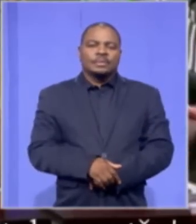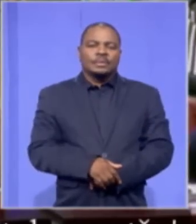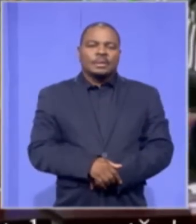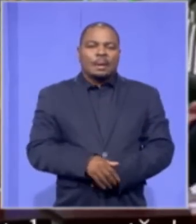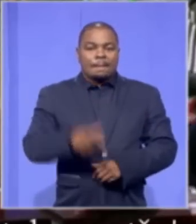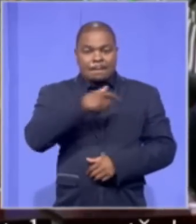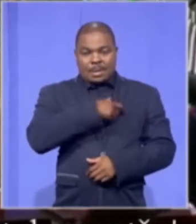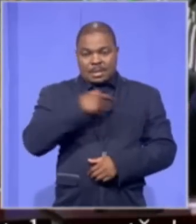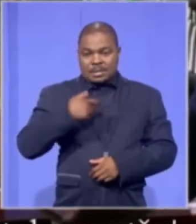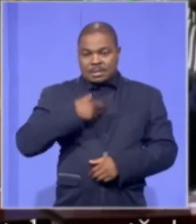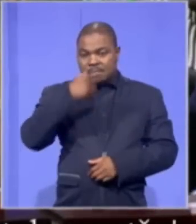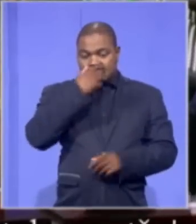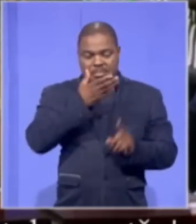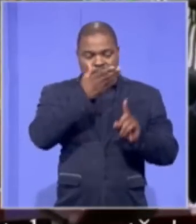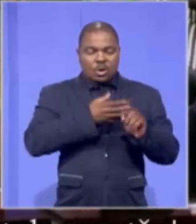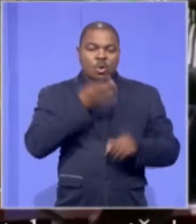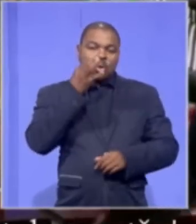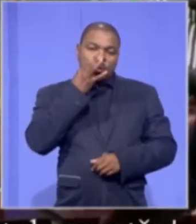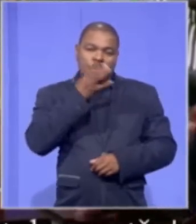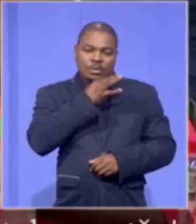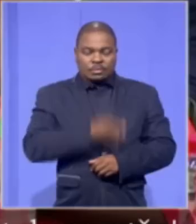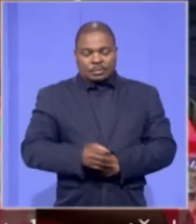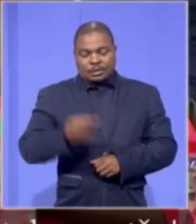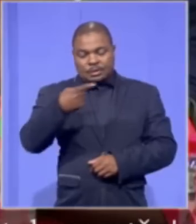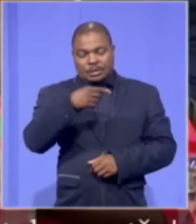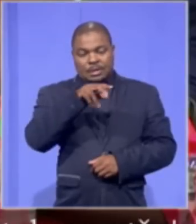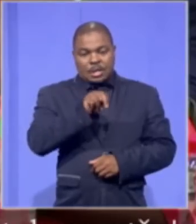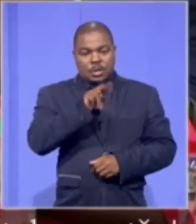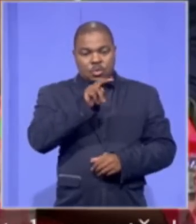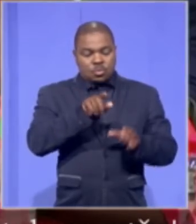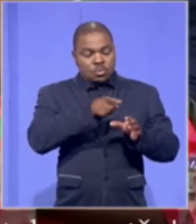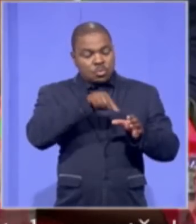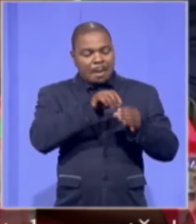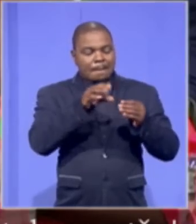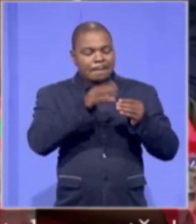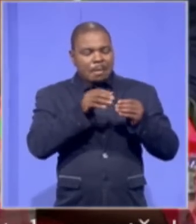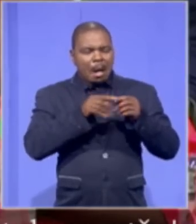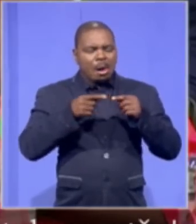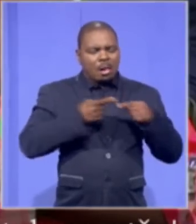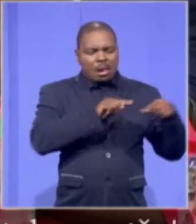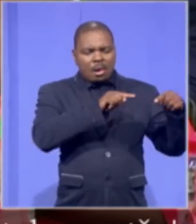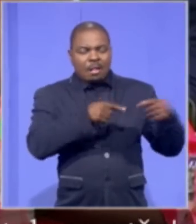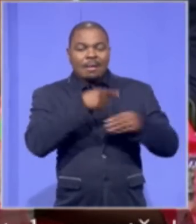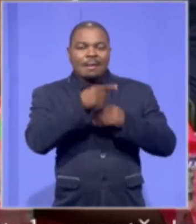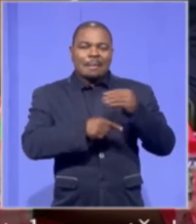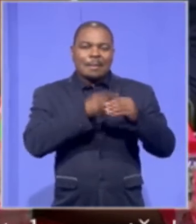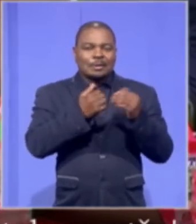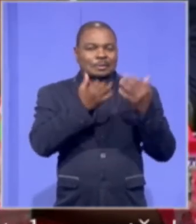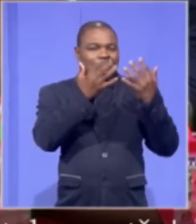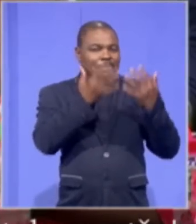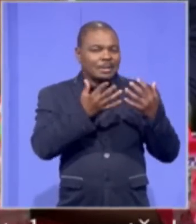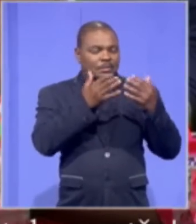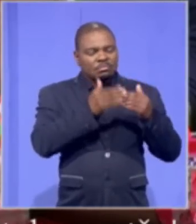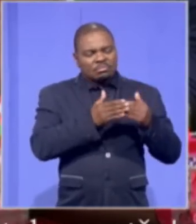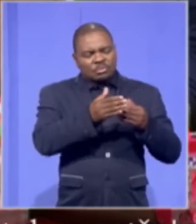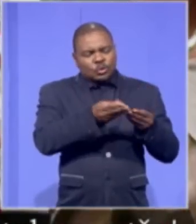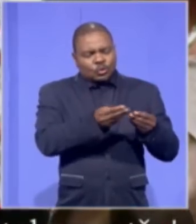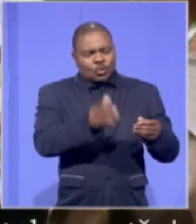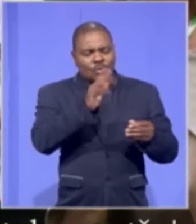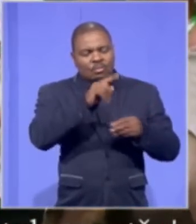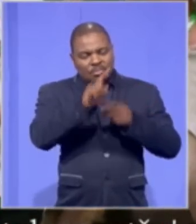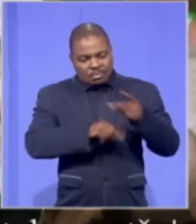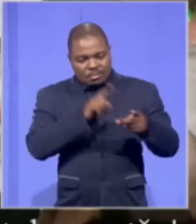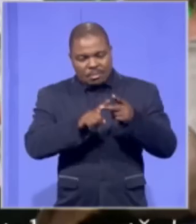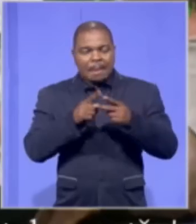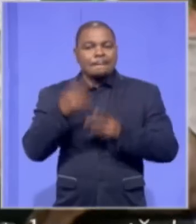Mopresidente Cyril Ramaphosa o re dikgogakgogano tša maloko a mmušo wa botee bja setšhaba ka ga ditekanyetšo di tla rarollwa pele tona